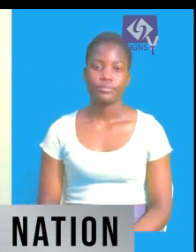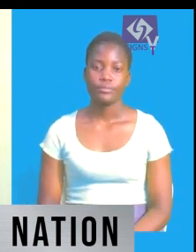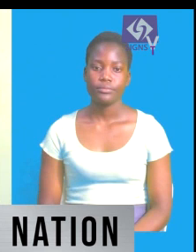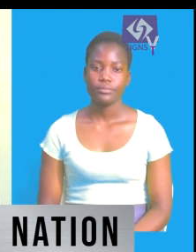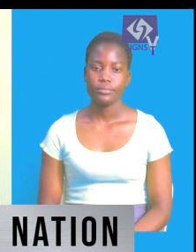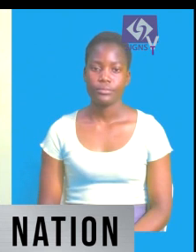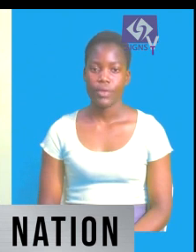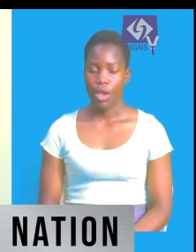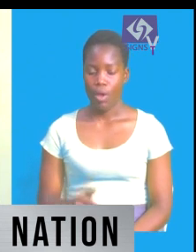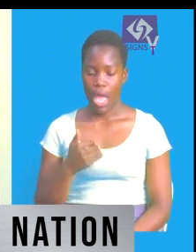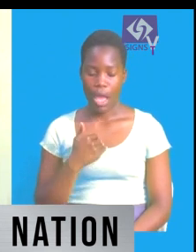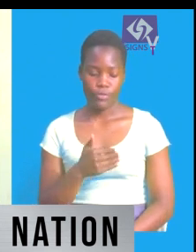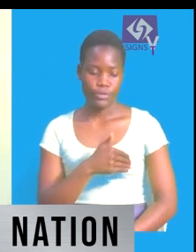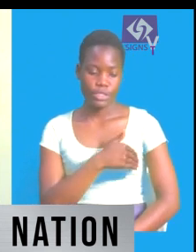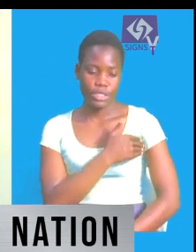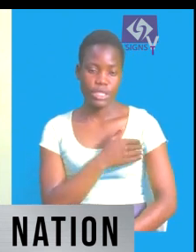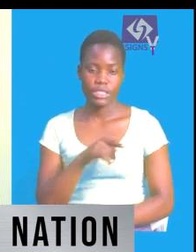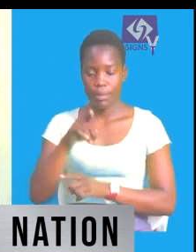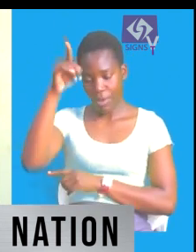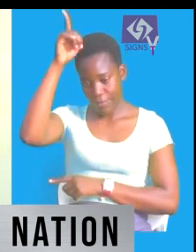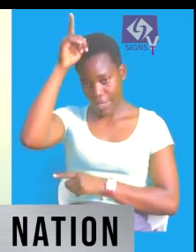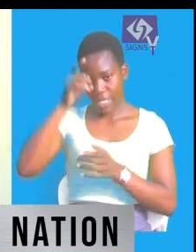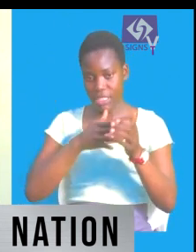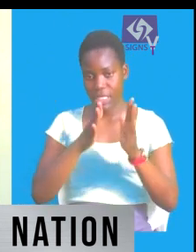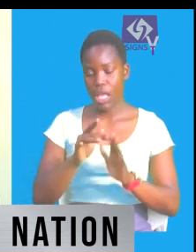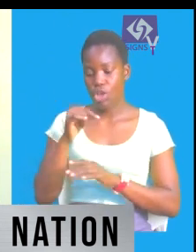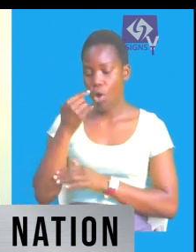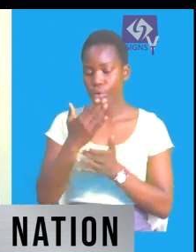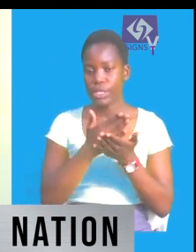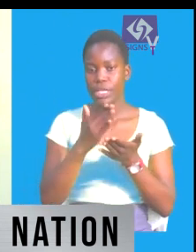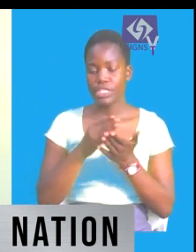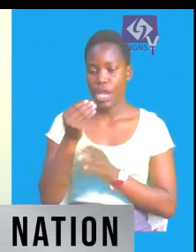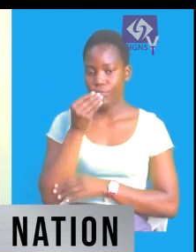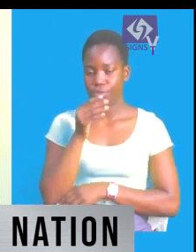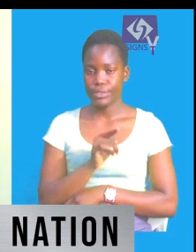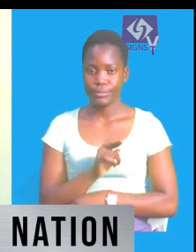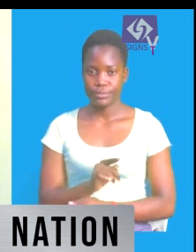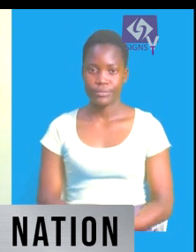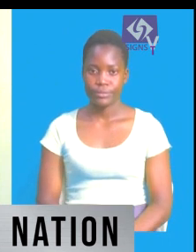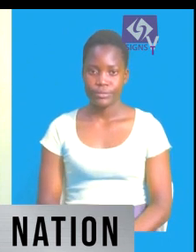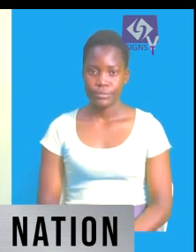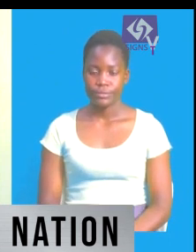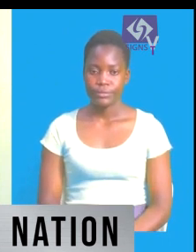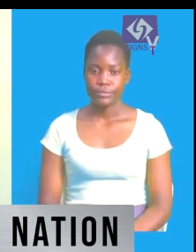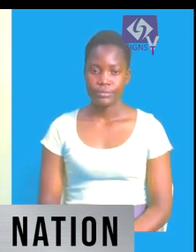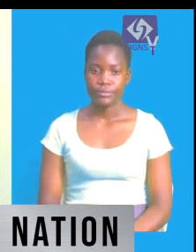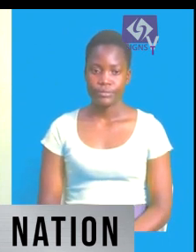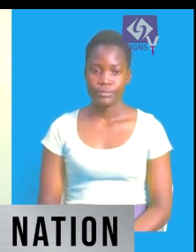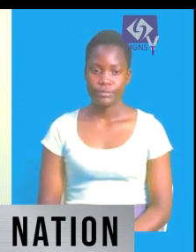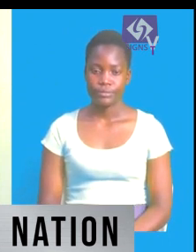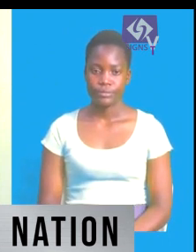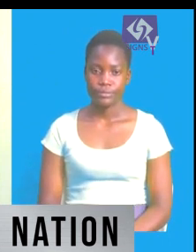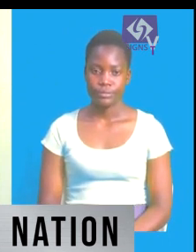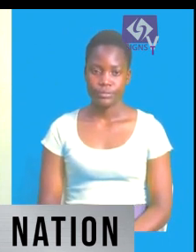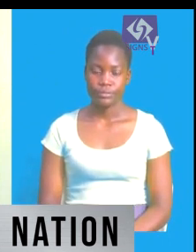village administrators and we have the MCA who is supposed to distribute this food. Yeah. The village administrators know the people who